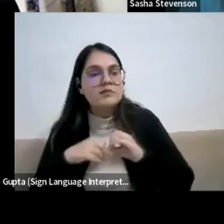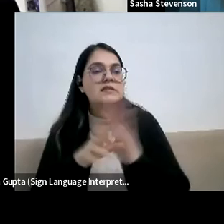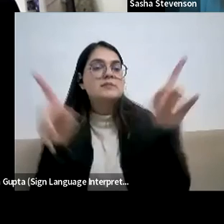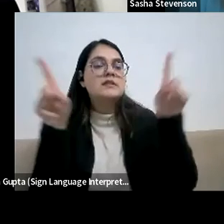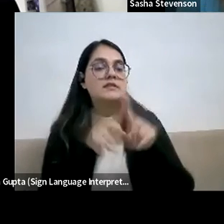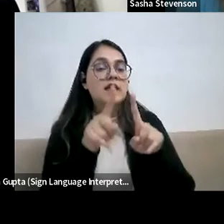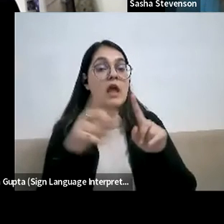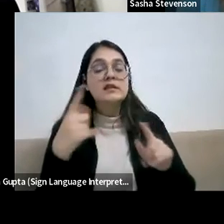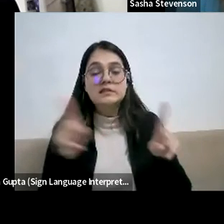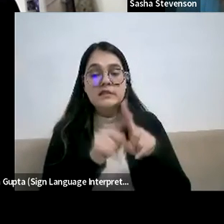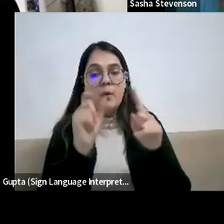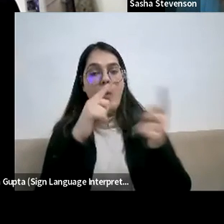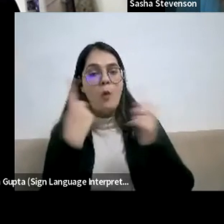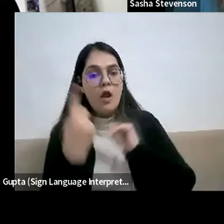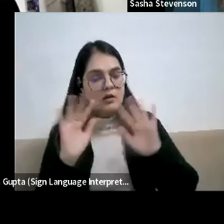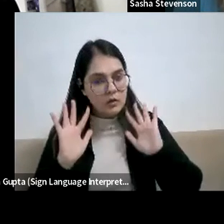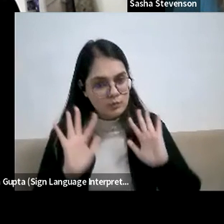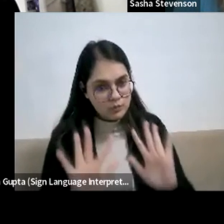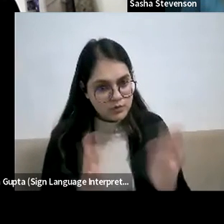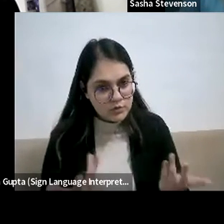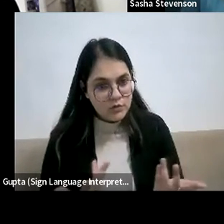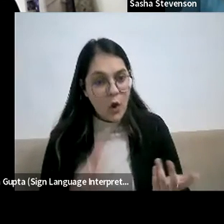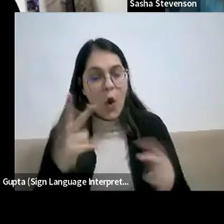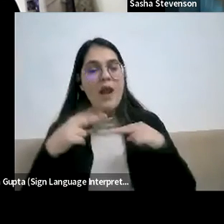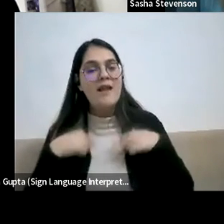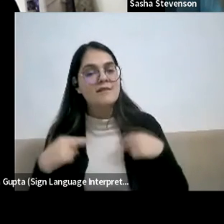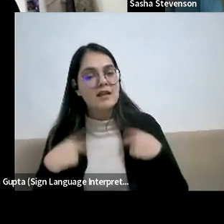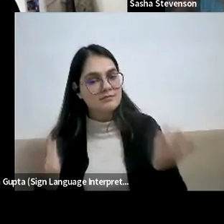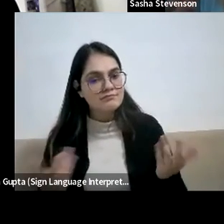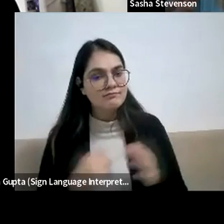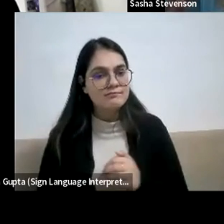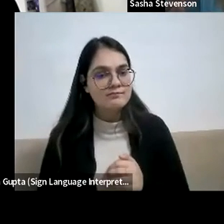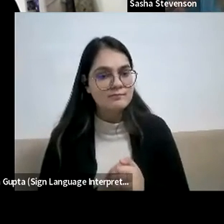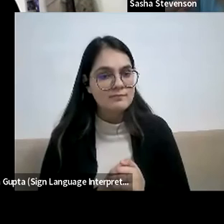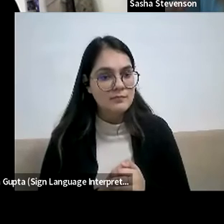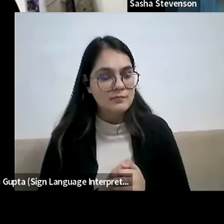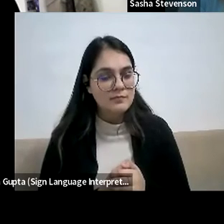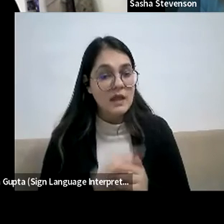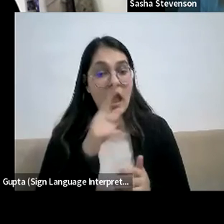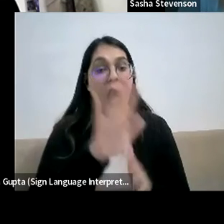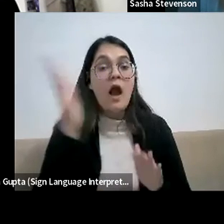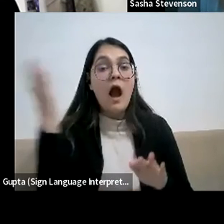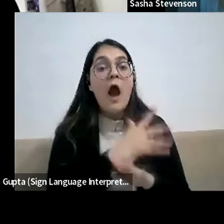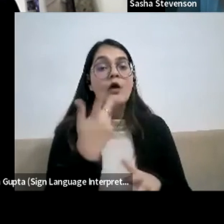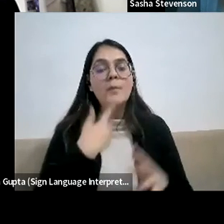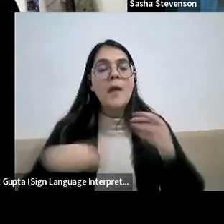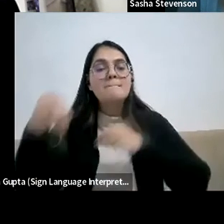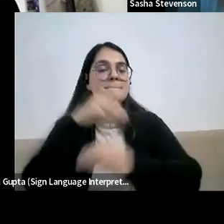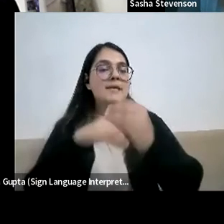political push as well as a legal one. And it's only through the combination of